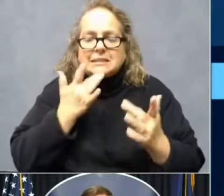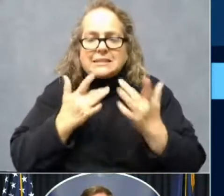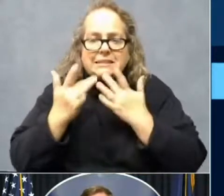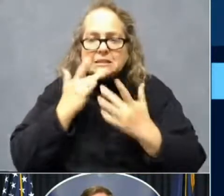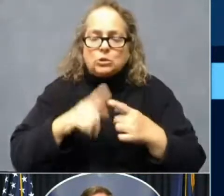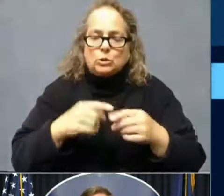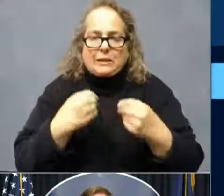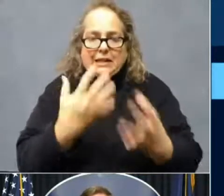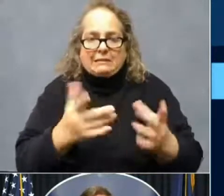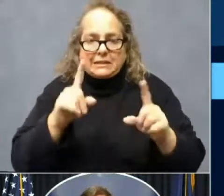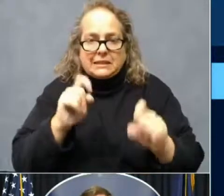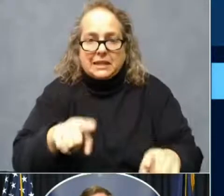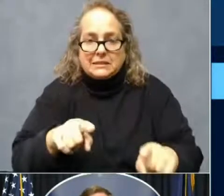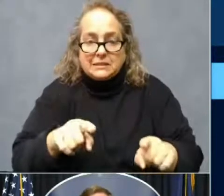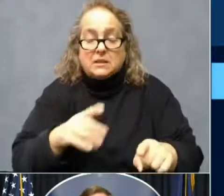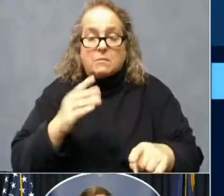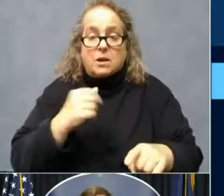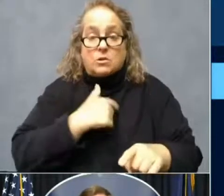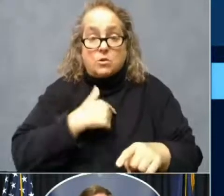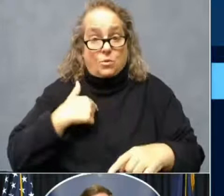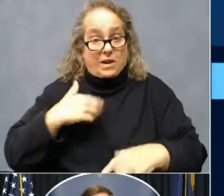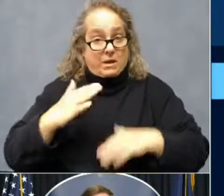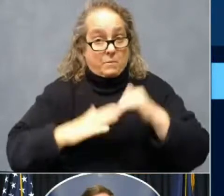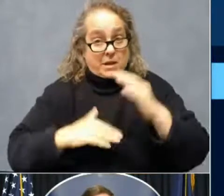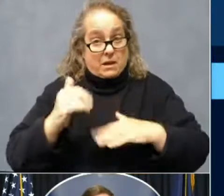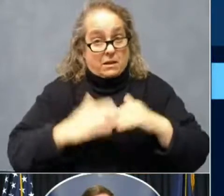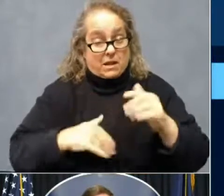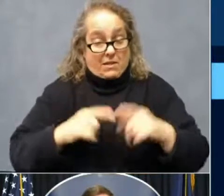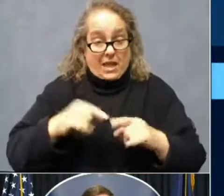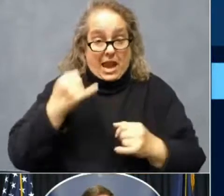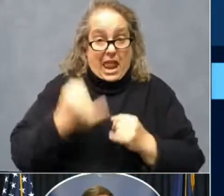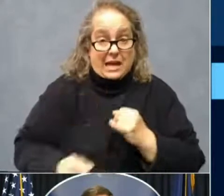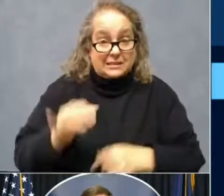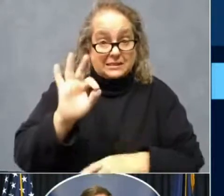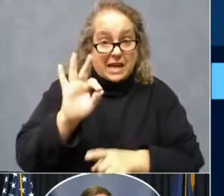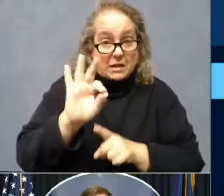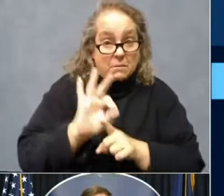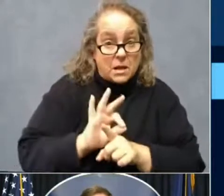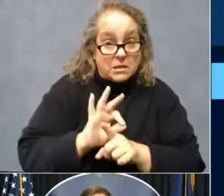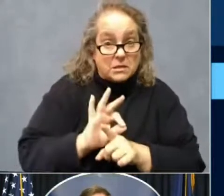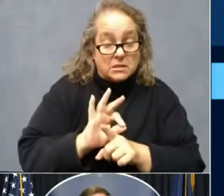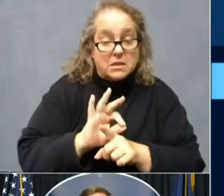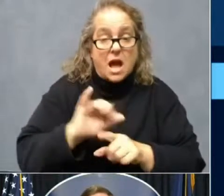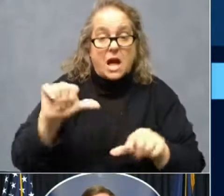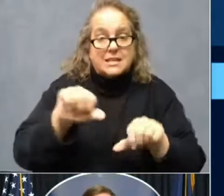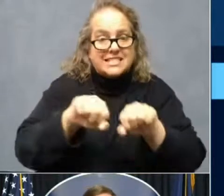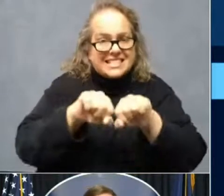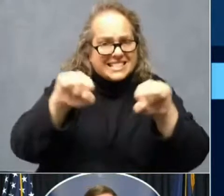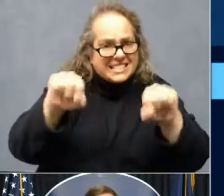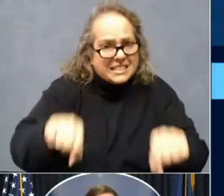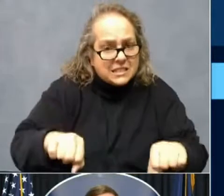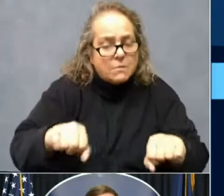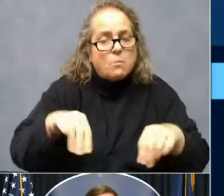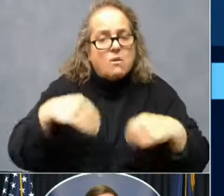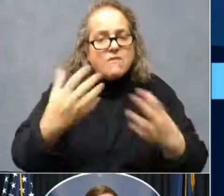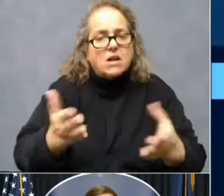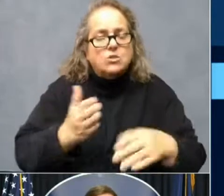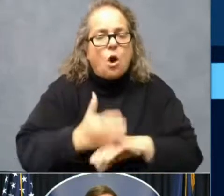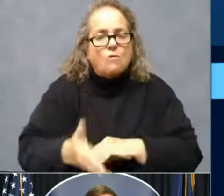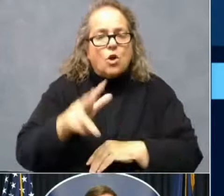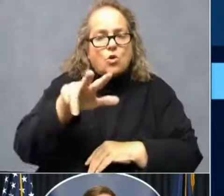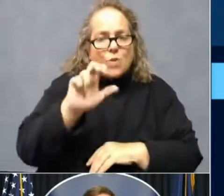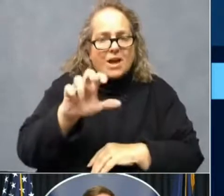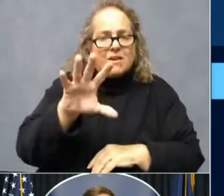We have built in the last 9 months a system that provides over 350 testing